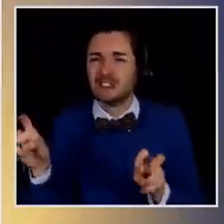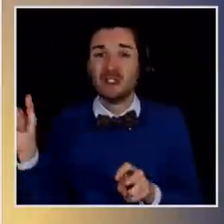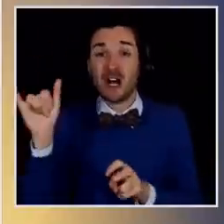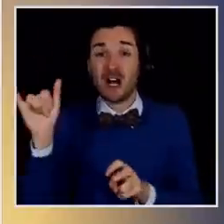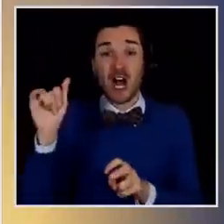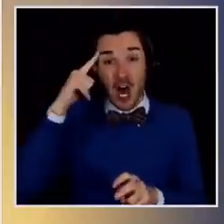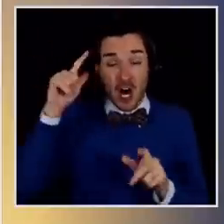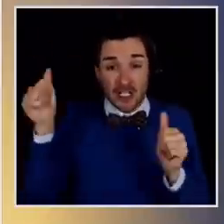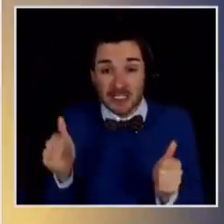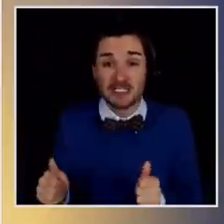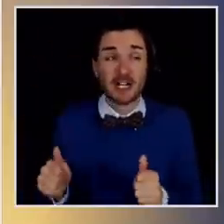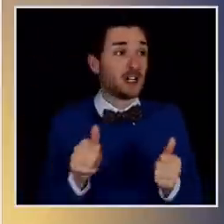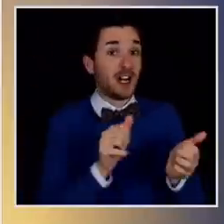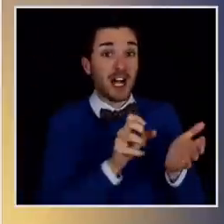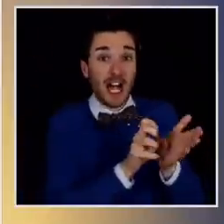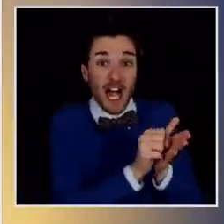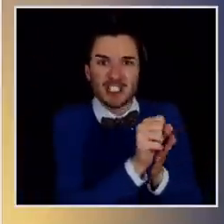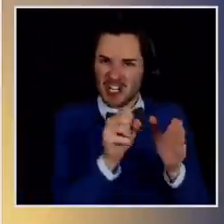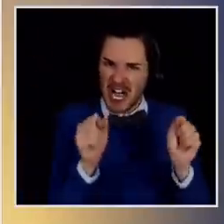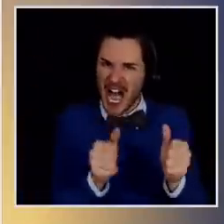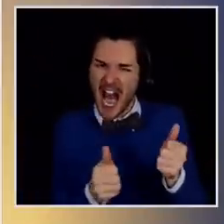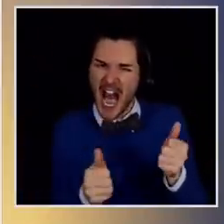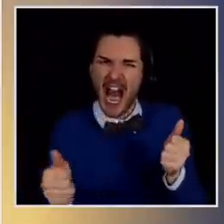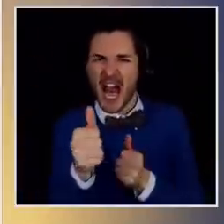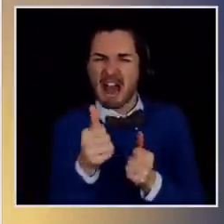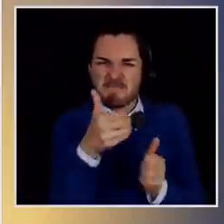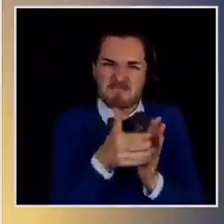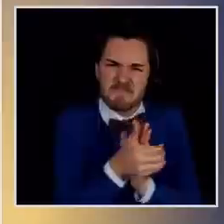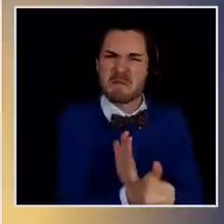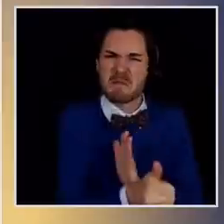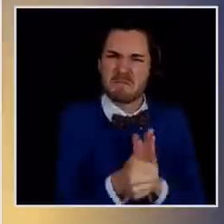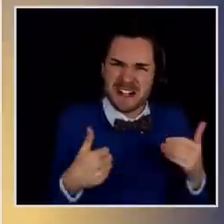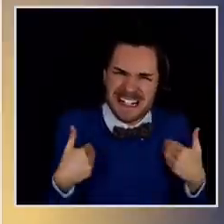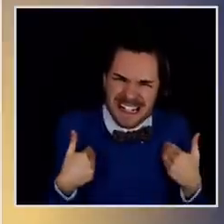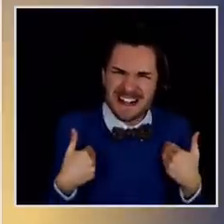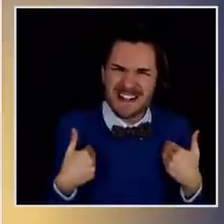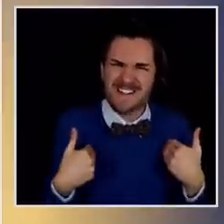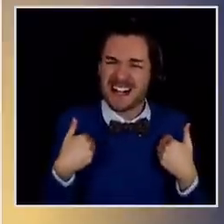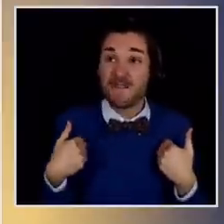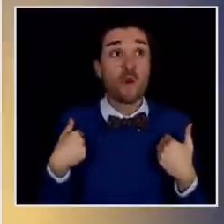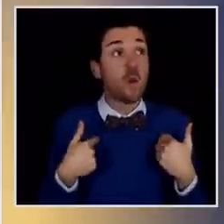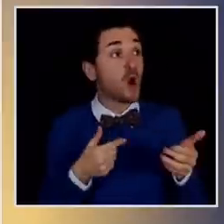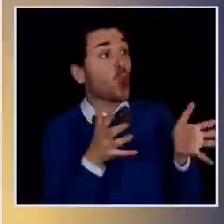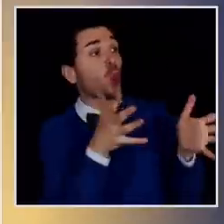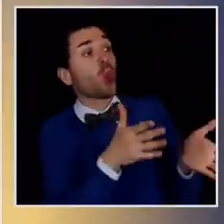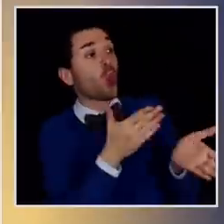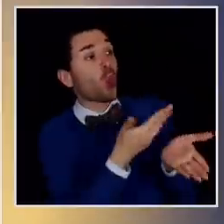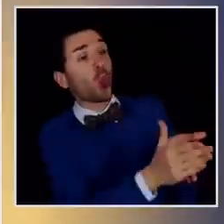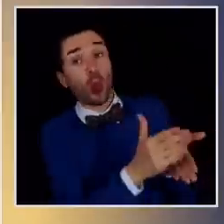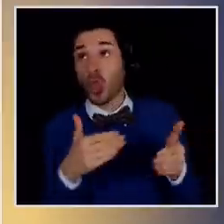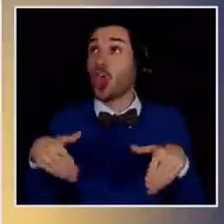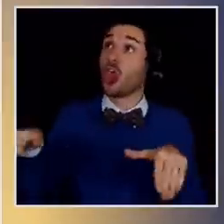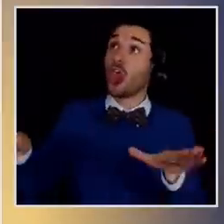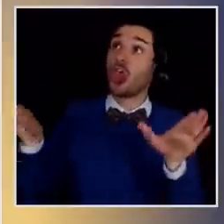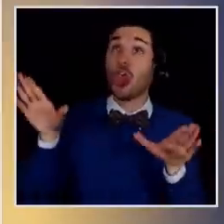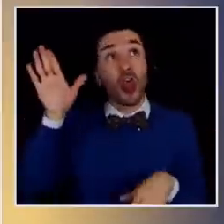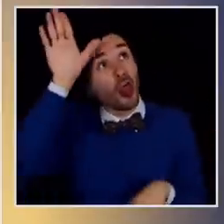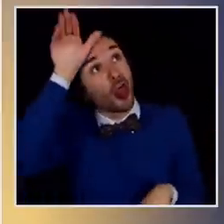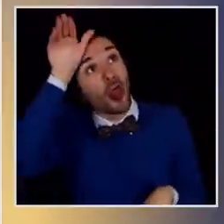anyone behind. Ahead of America that never gives up, never gives in.